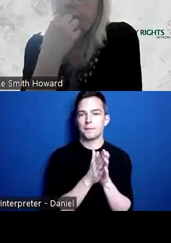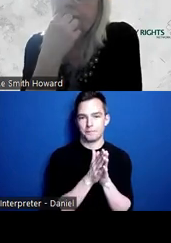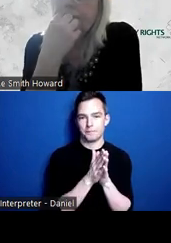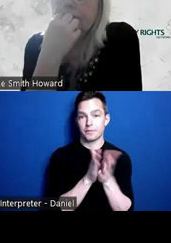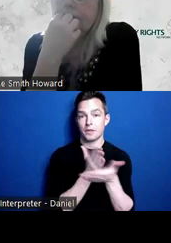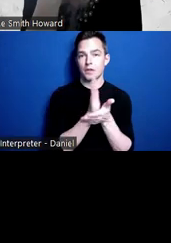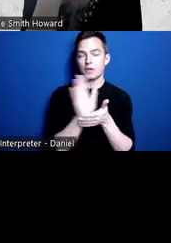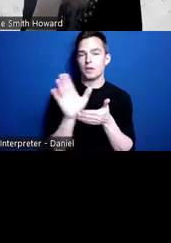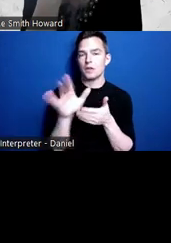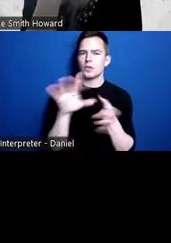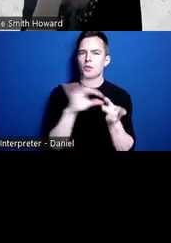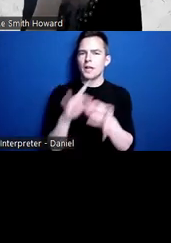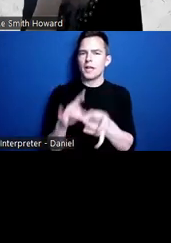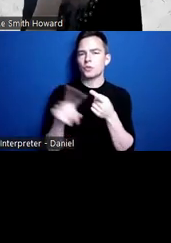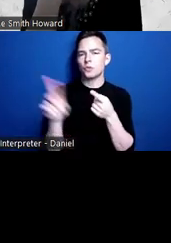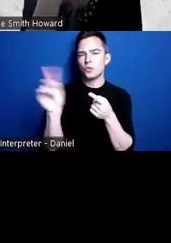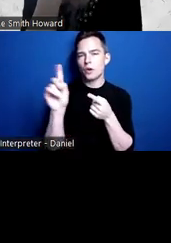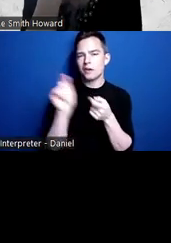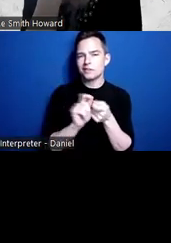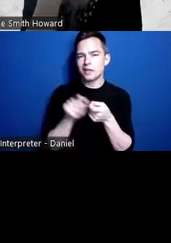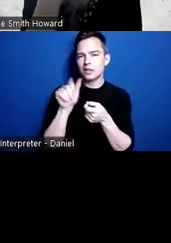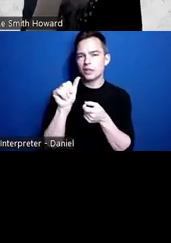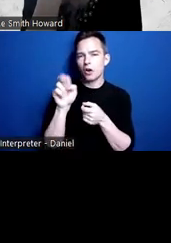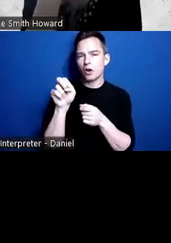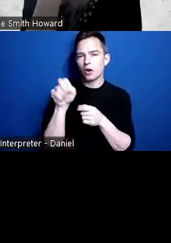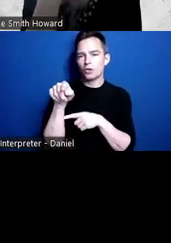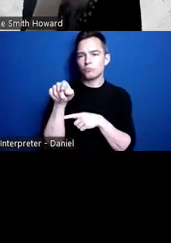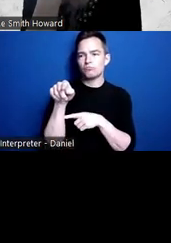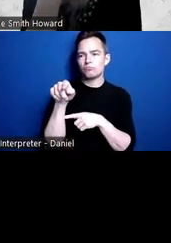And then in terms of where exactly are you on